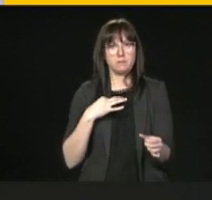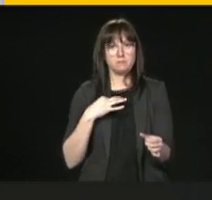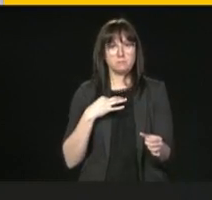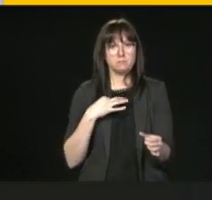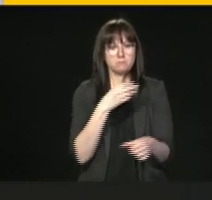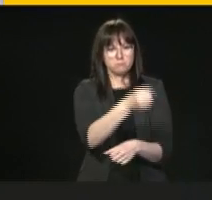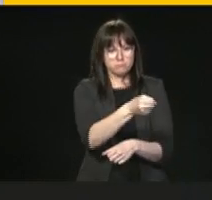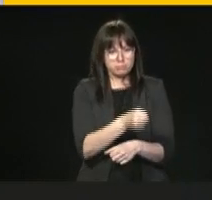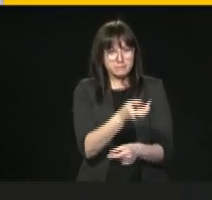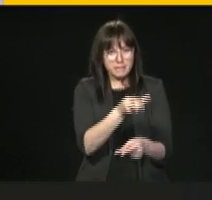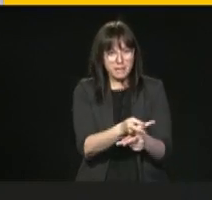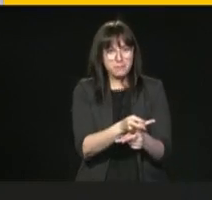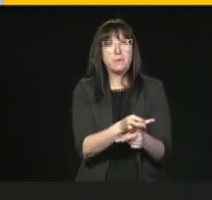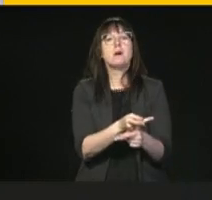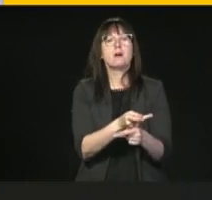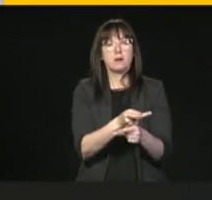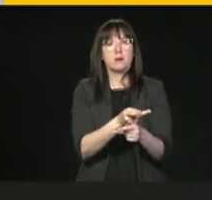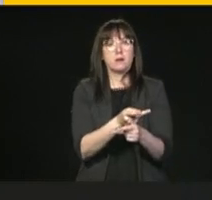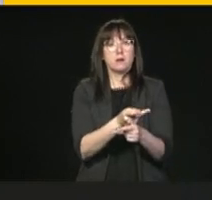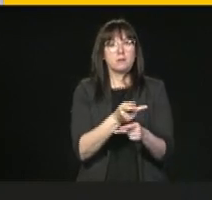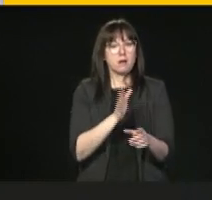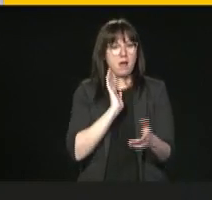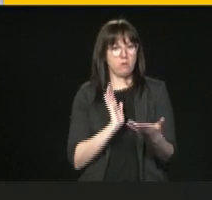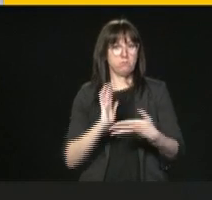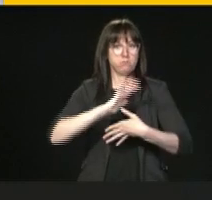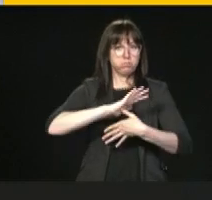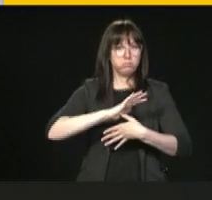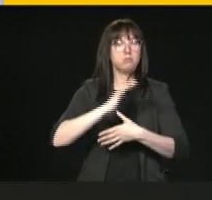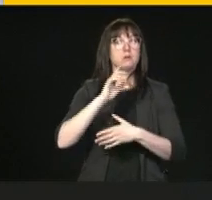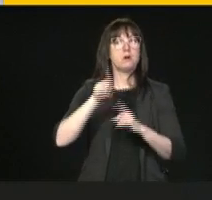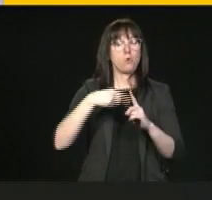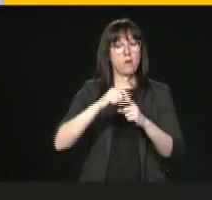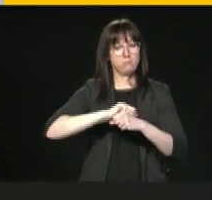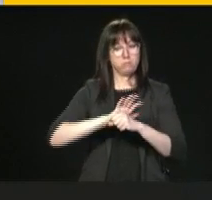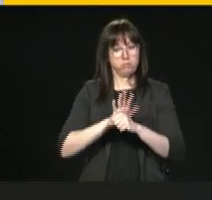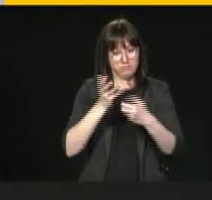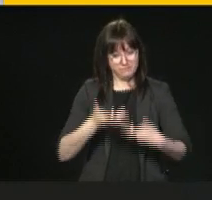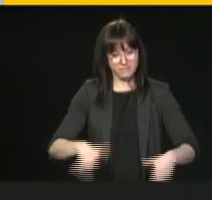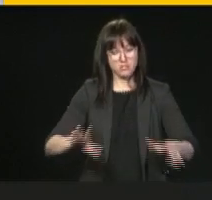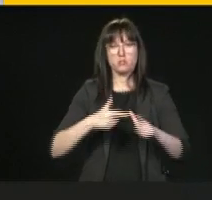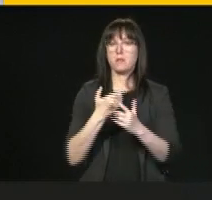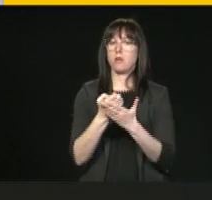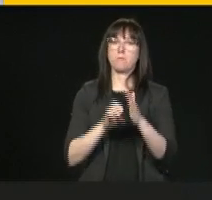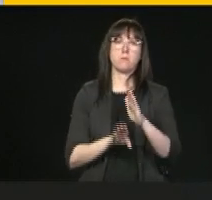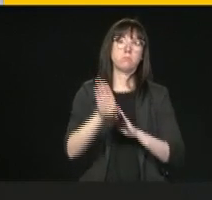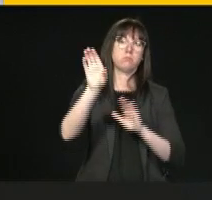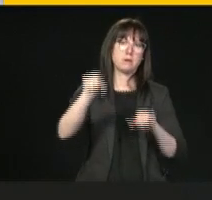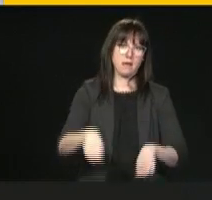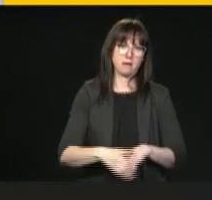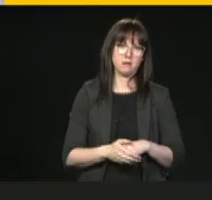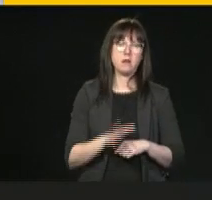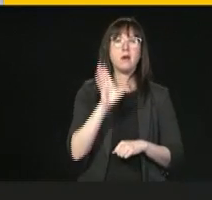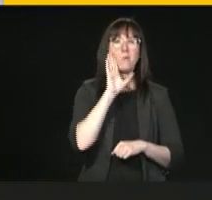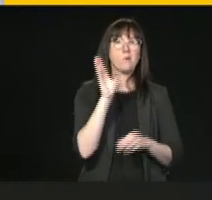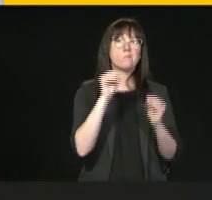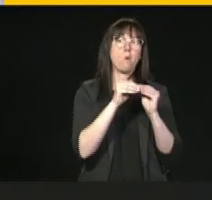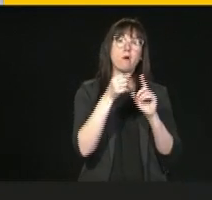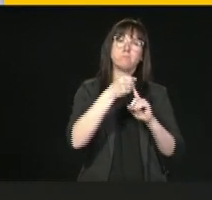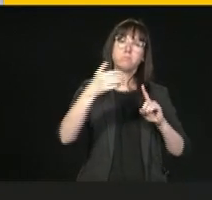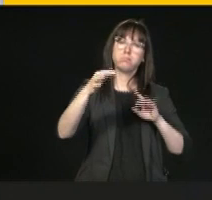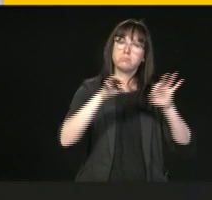and position the economy to recover. That is our priority. We will have more details on that very